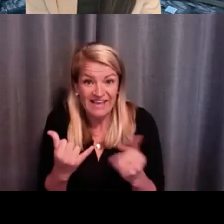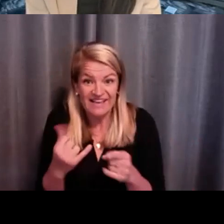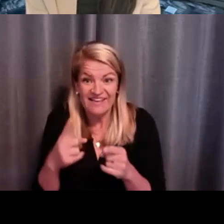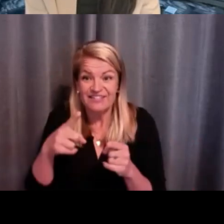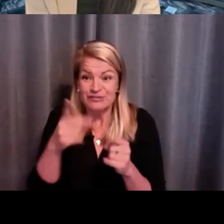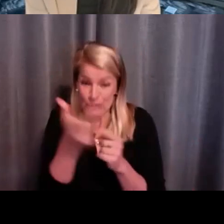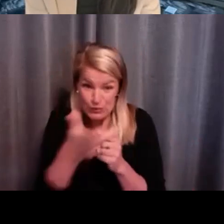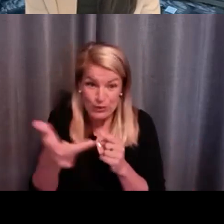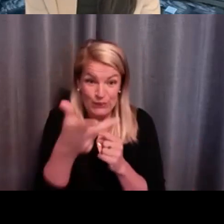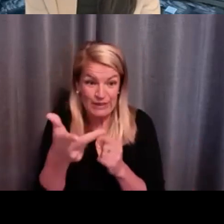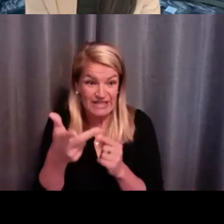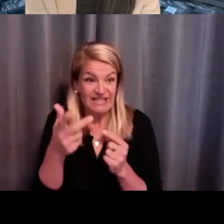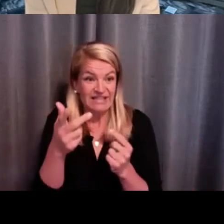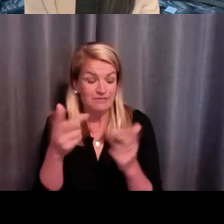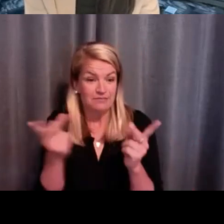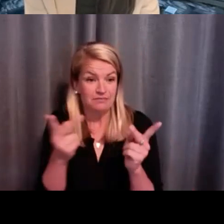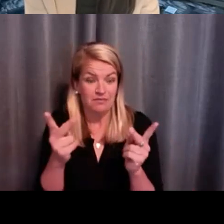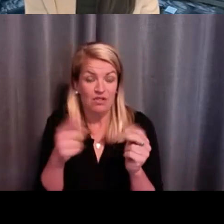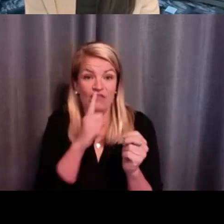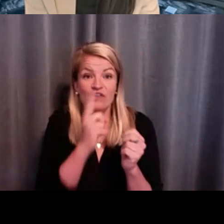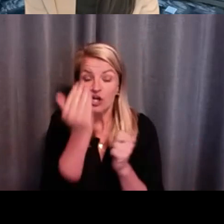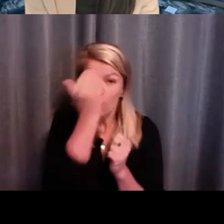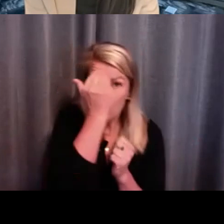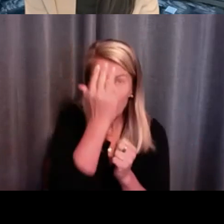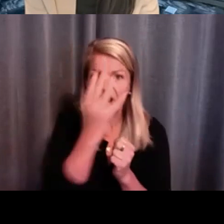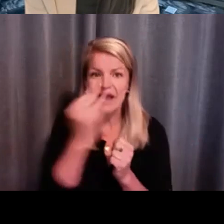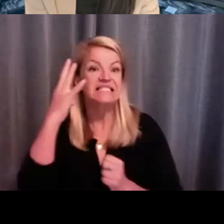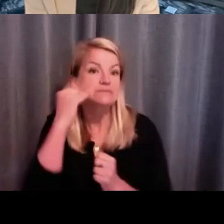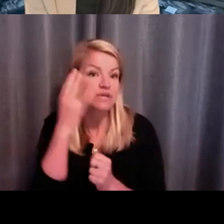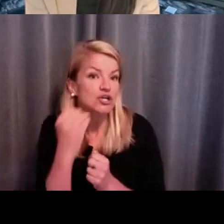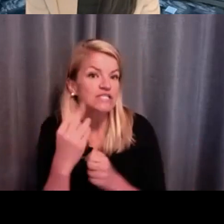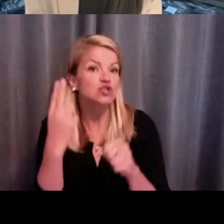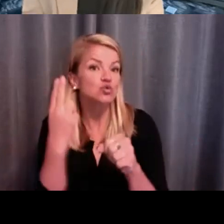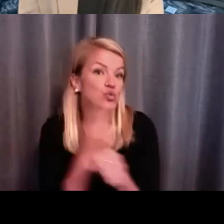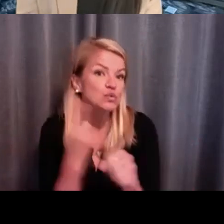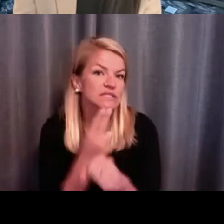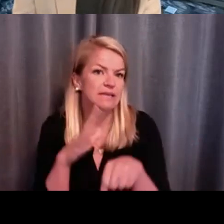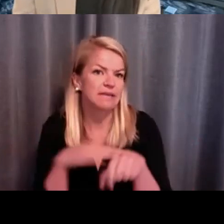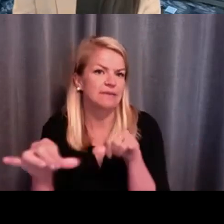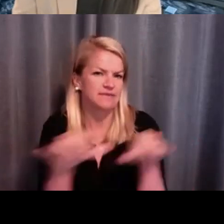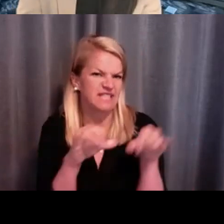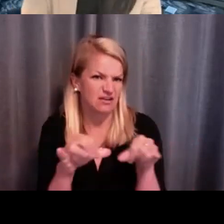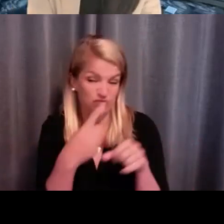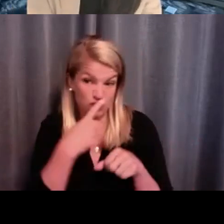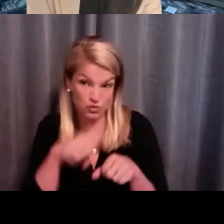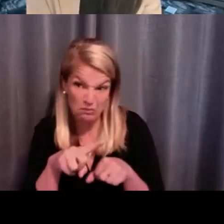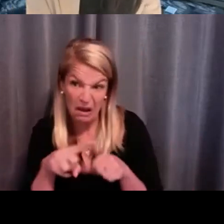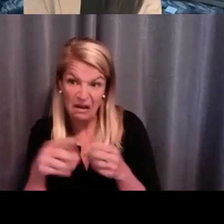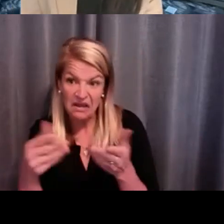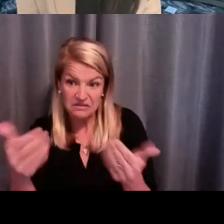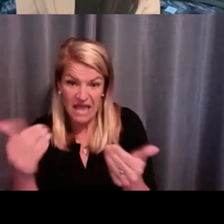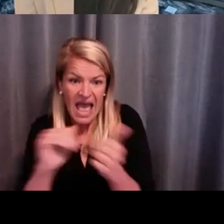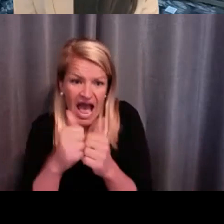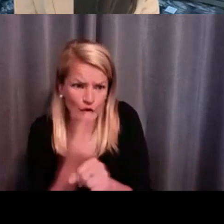are so aware of and experienced using the minimum standards, could you give us some insights into how you use it?